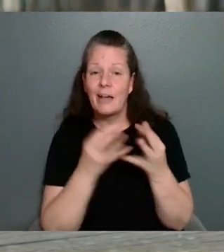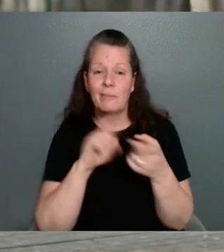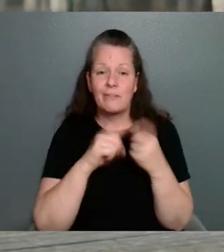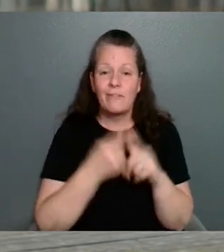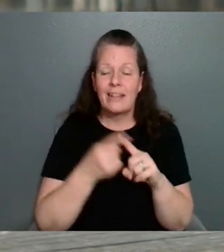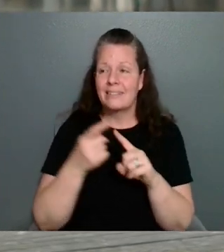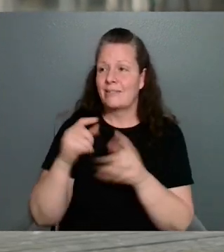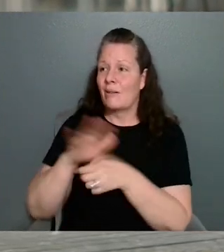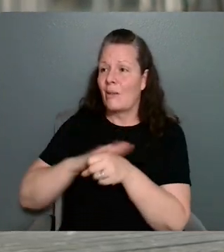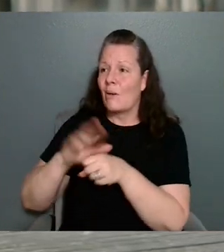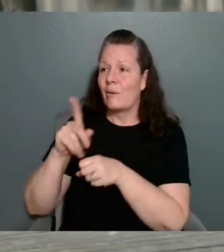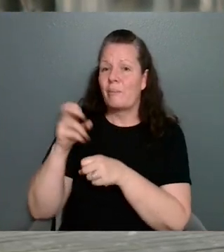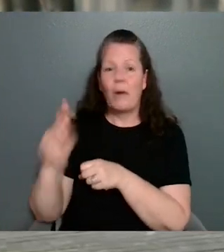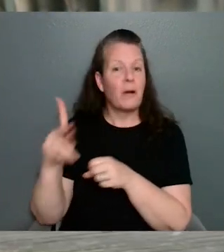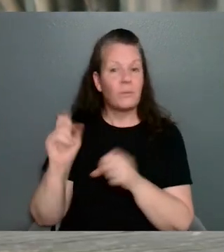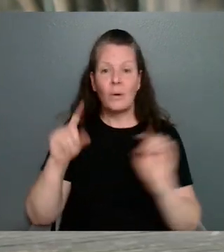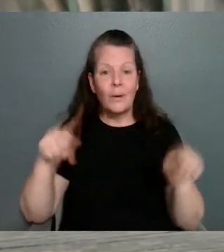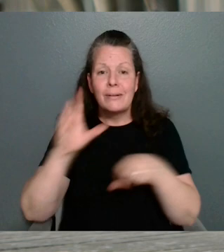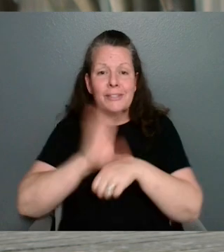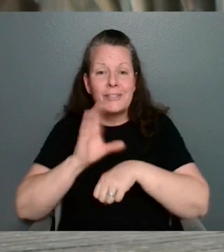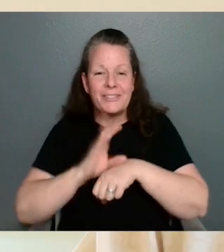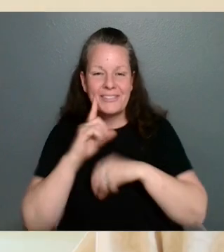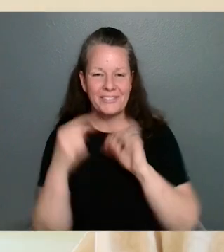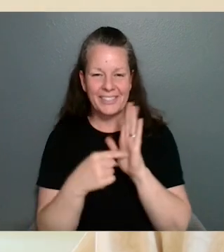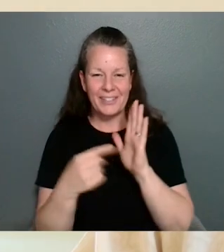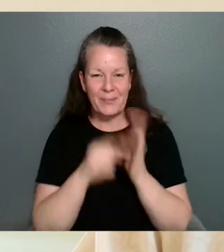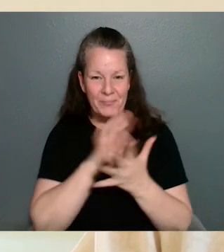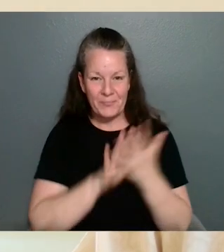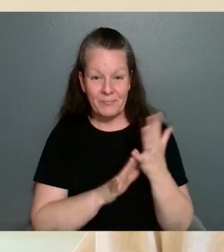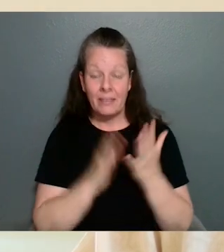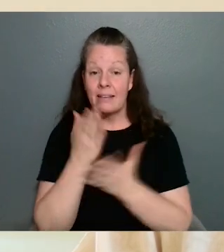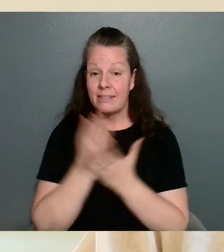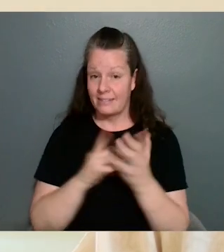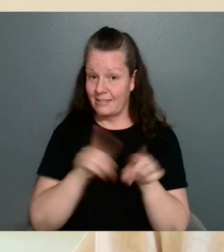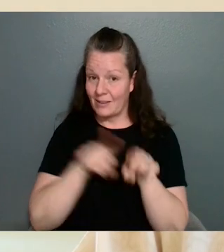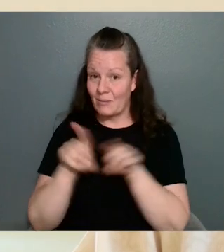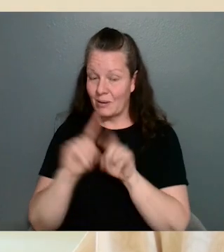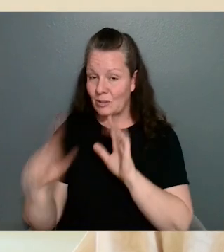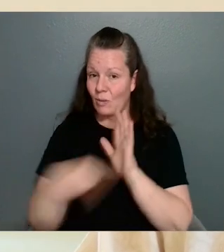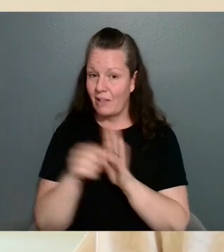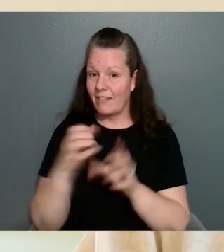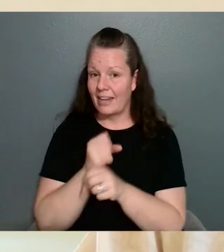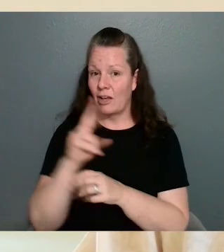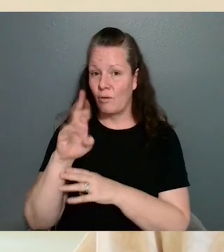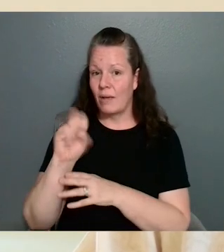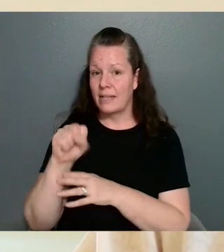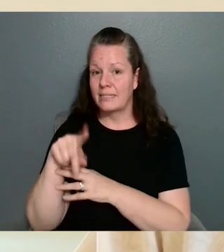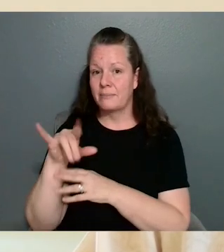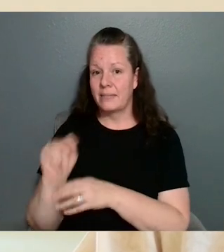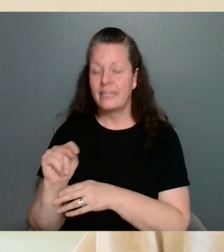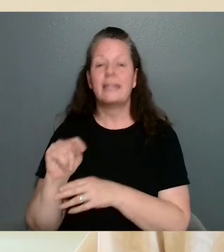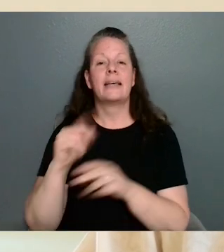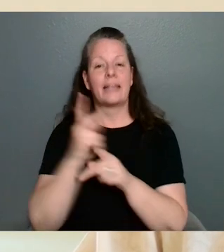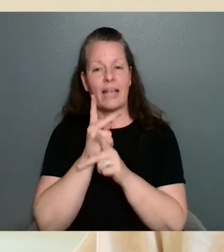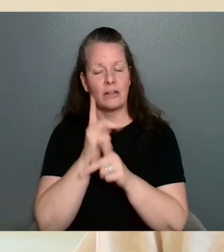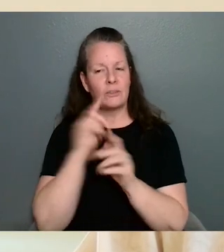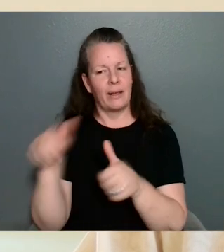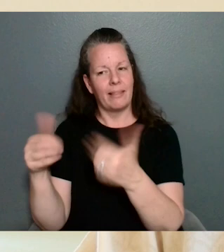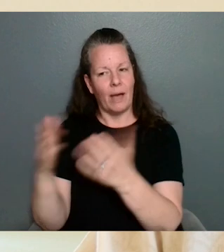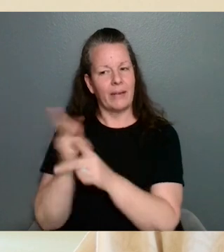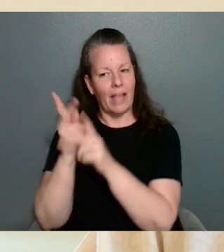local park, or attend a religious service, for example. Some also qualify to receive respite care, which enables